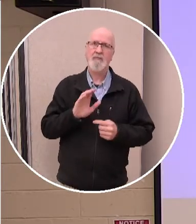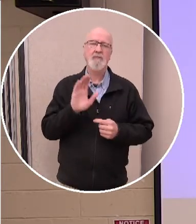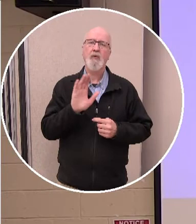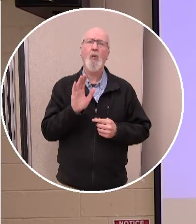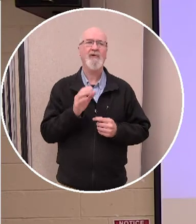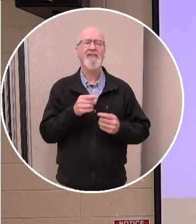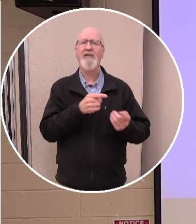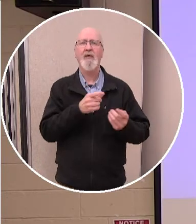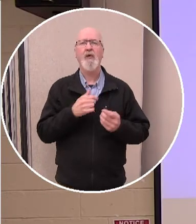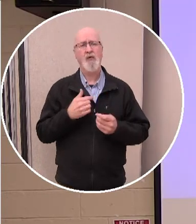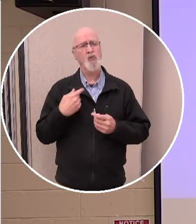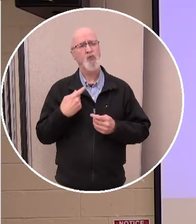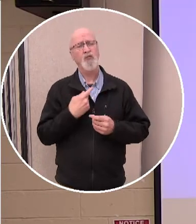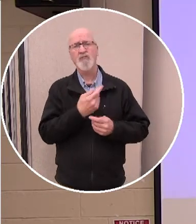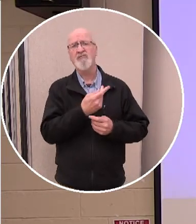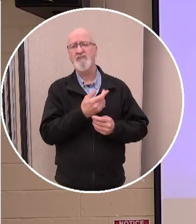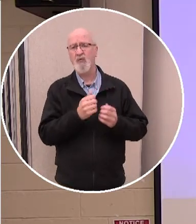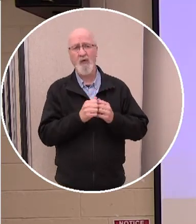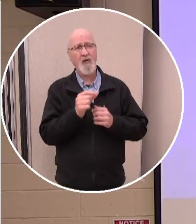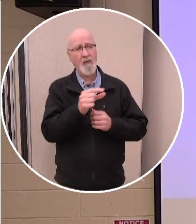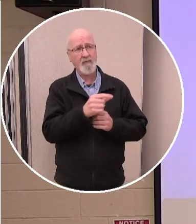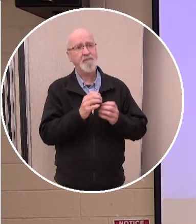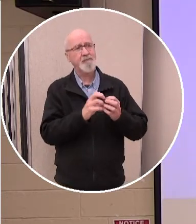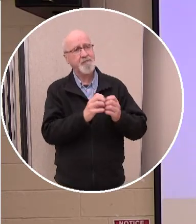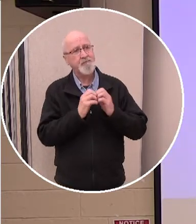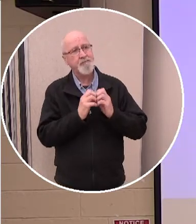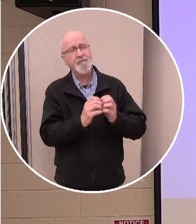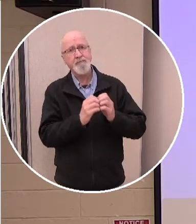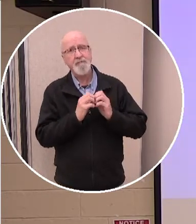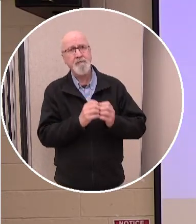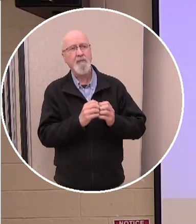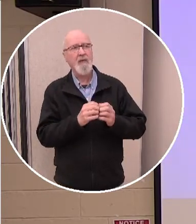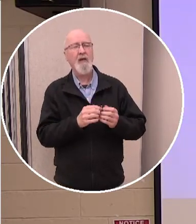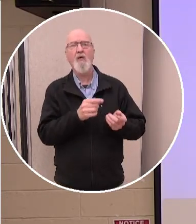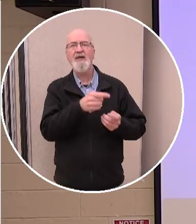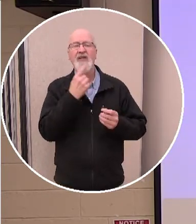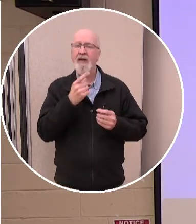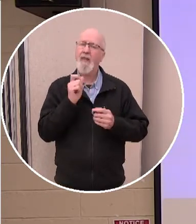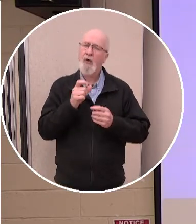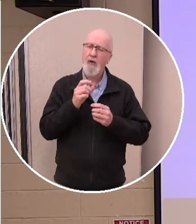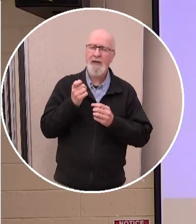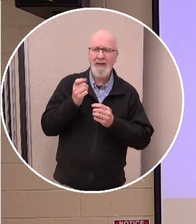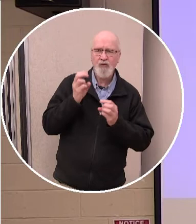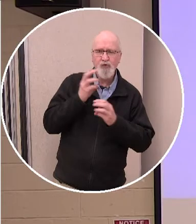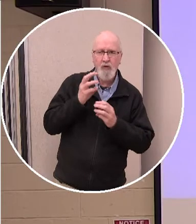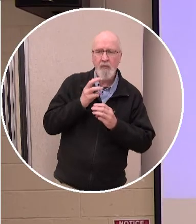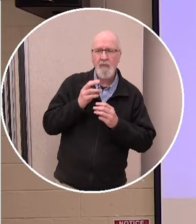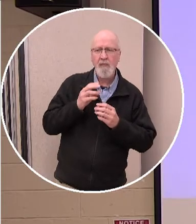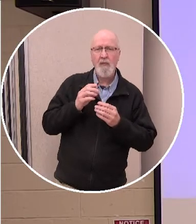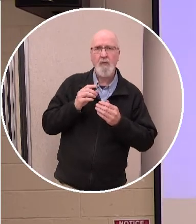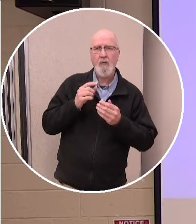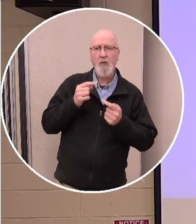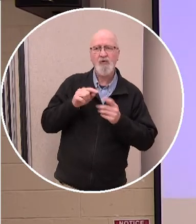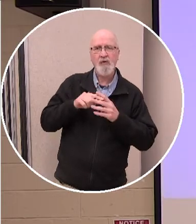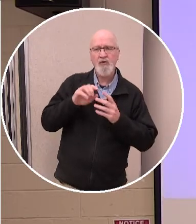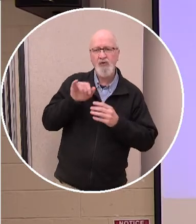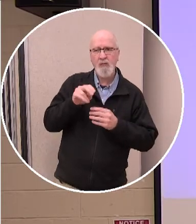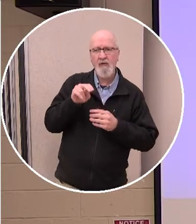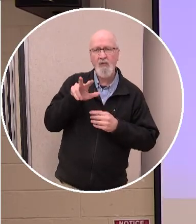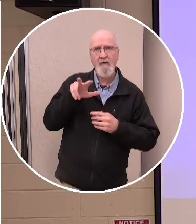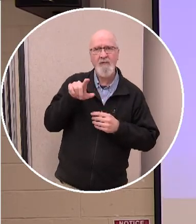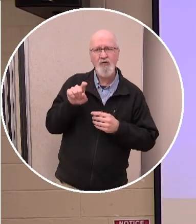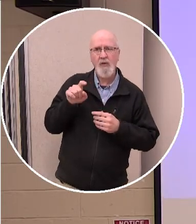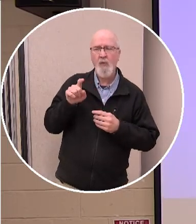a cooperative dialogue that expresses a keen concern that come January 31st, we want to be able to